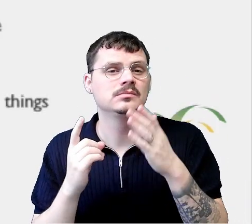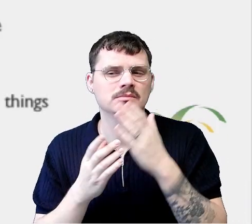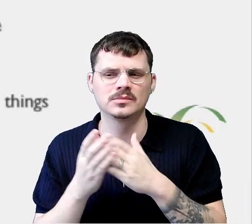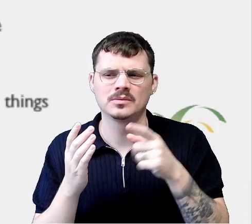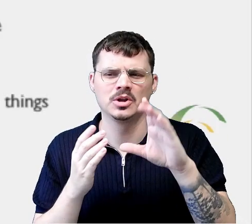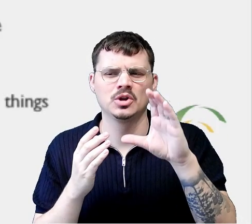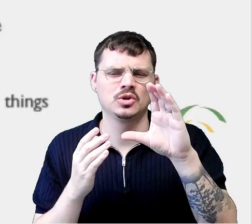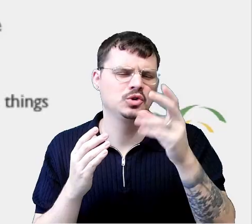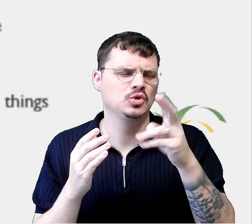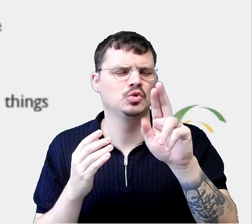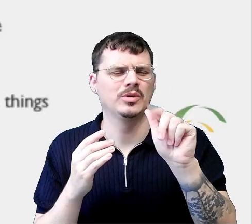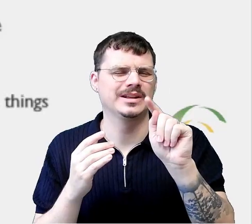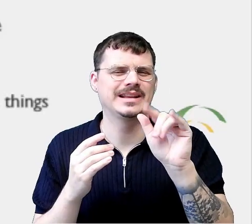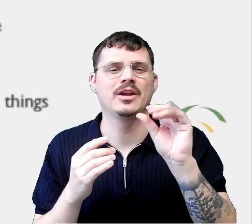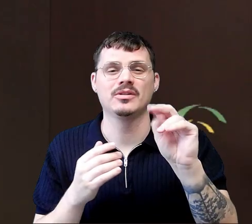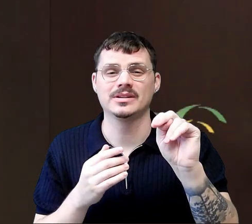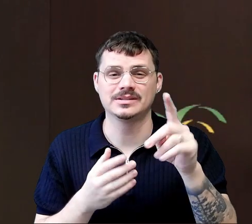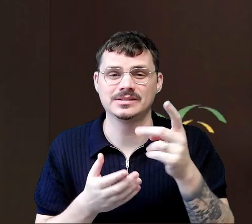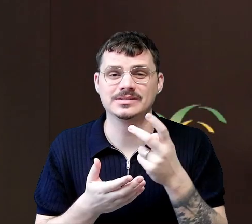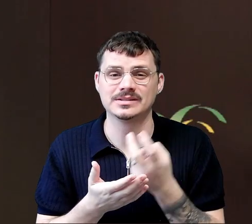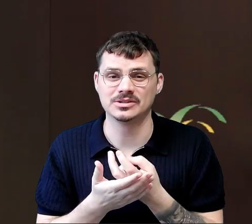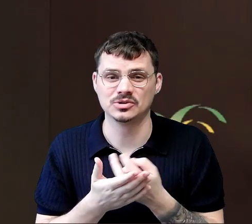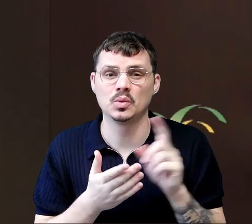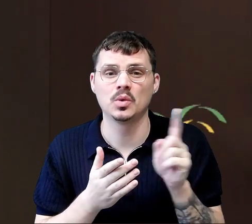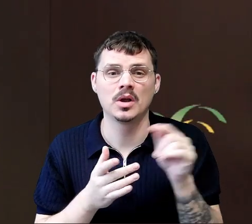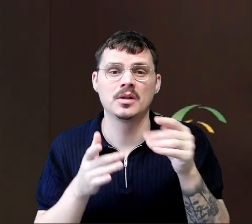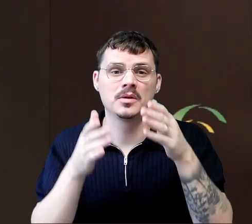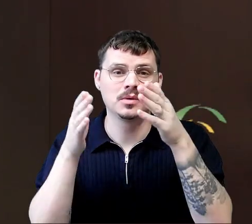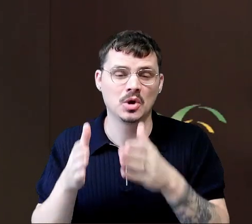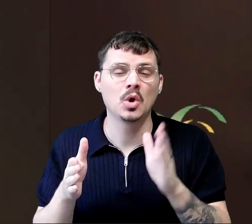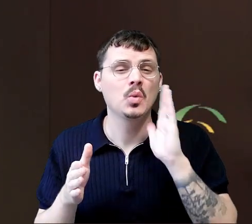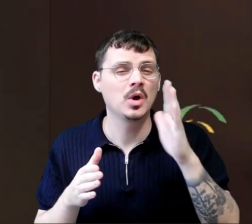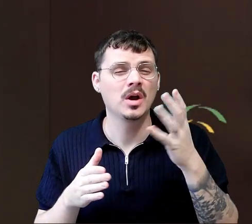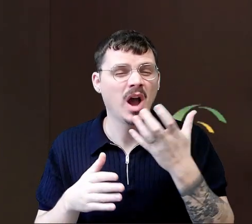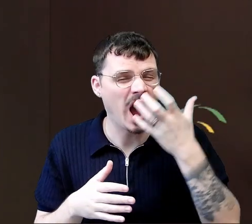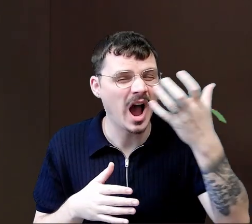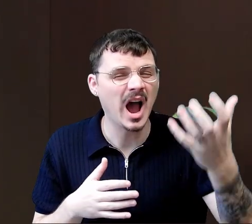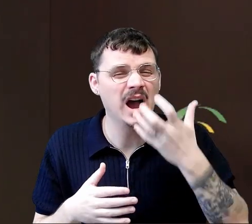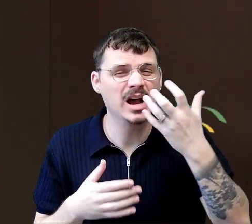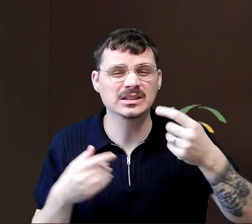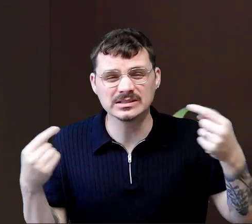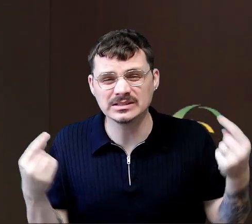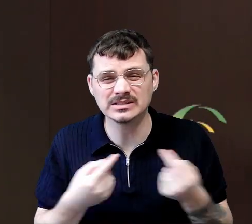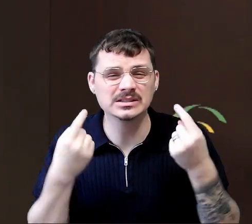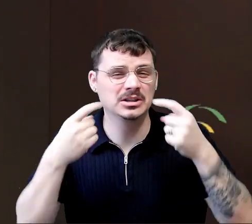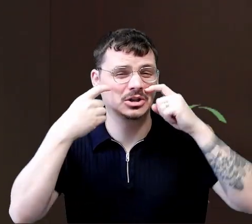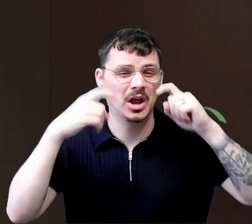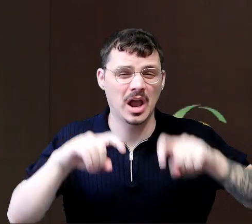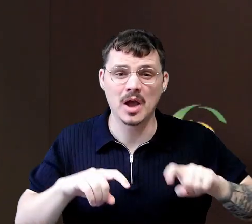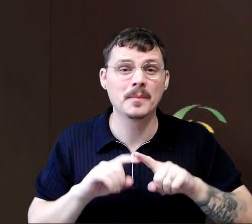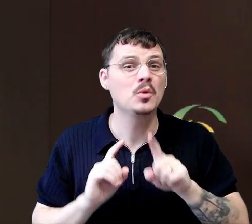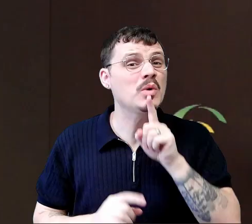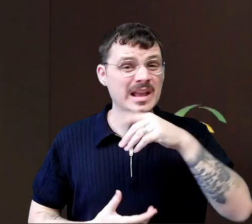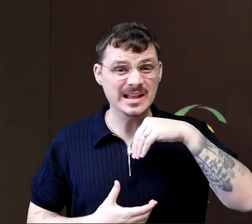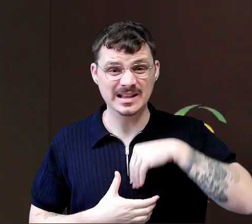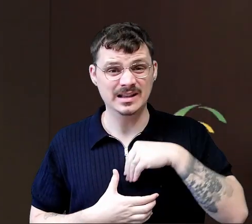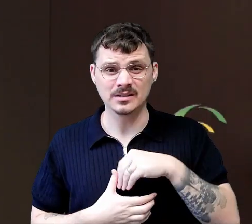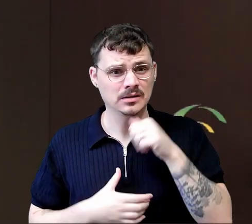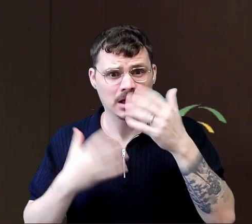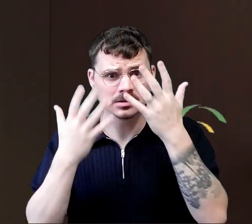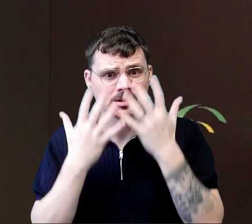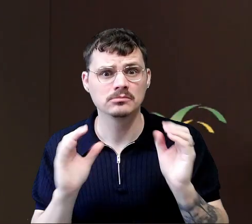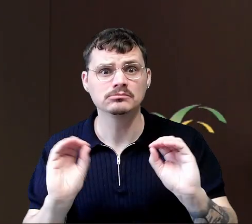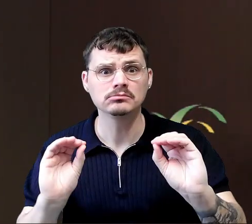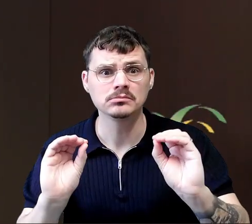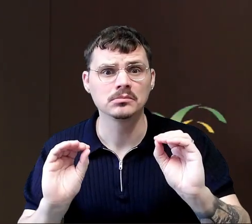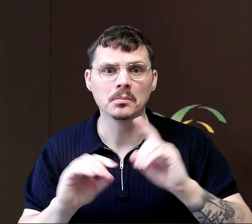a Curatorian seizure, where a person will have howling and crying, but in fact doesn't feel sad in any way.